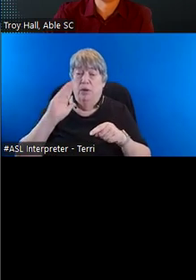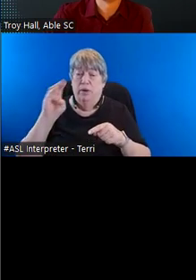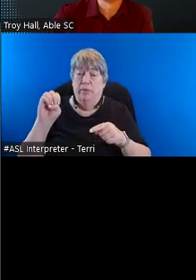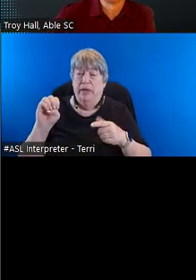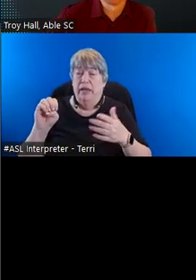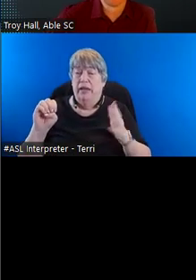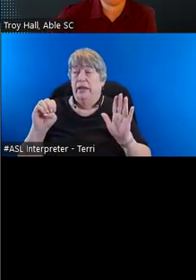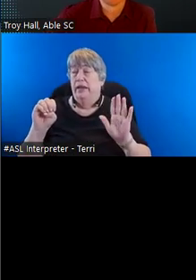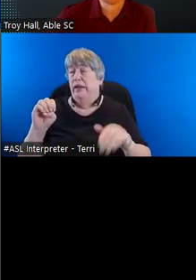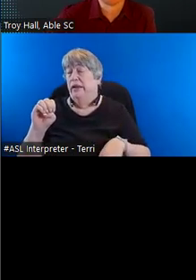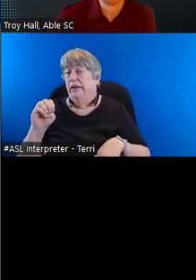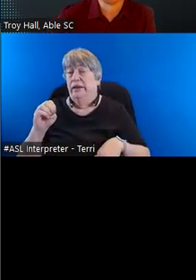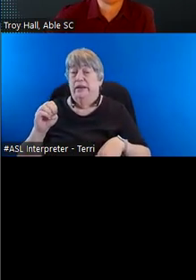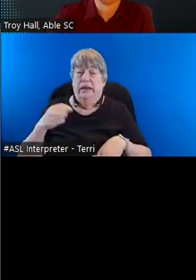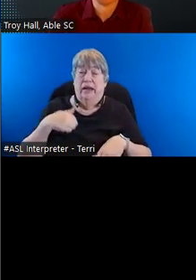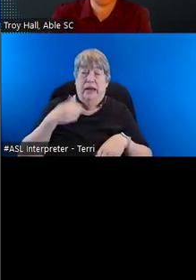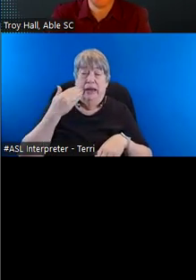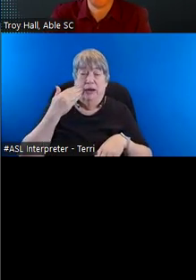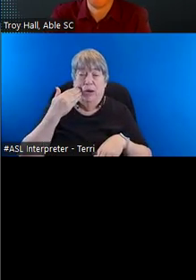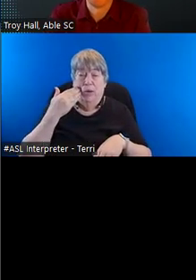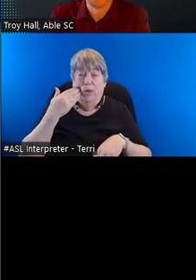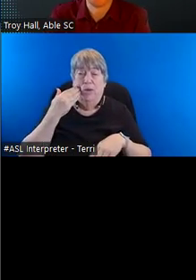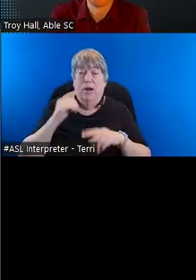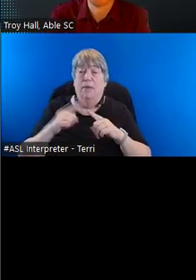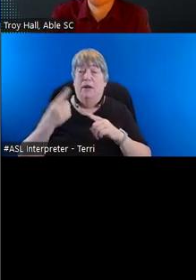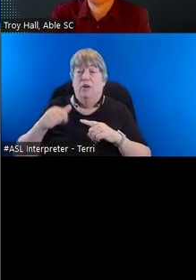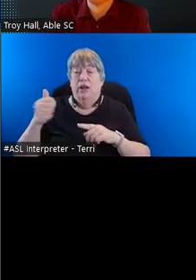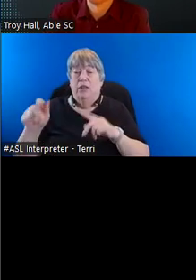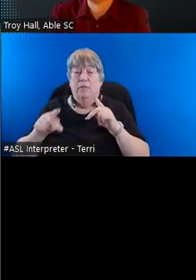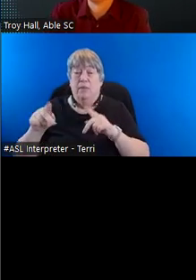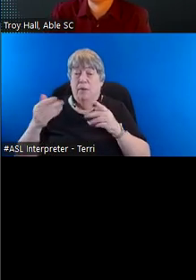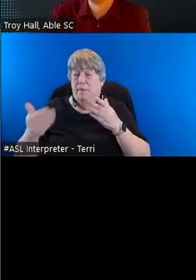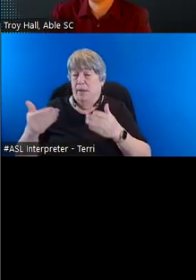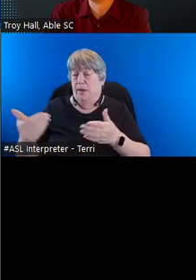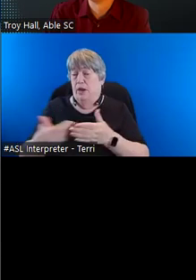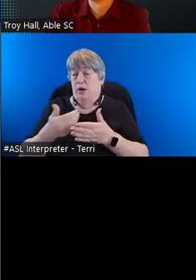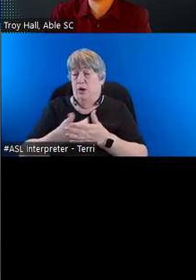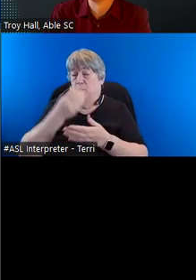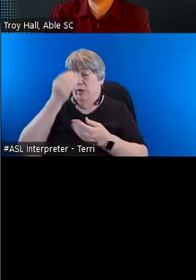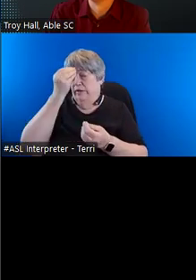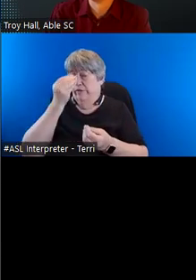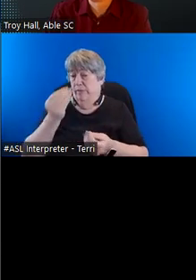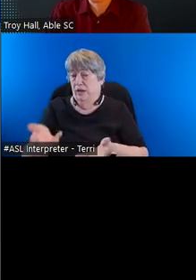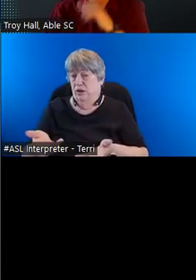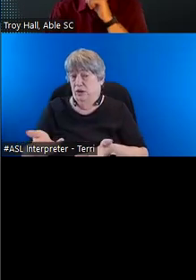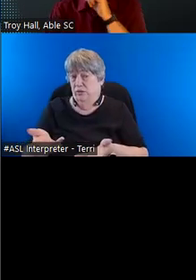know this, but for a lot of y'all, this might be relatively new information. So what I'd like to